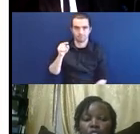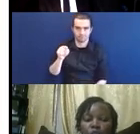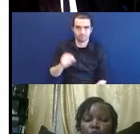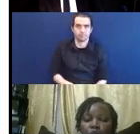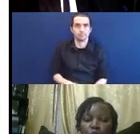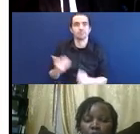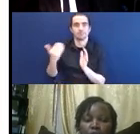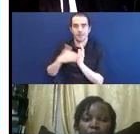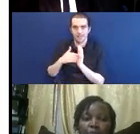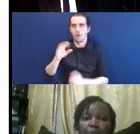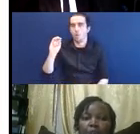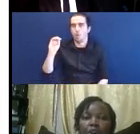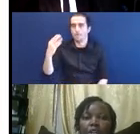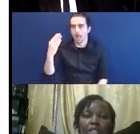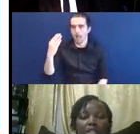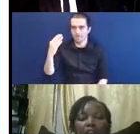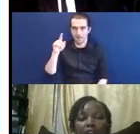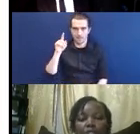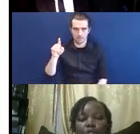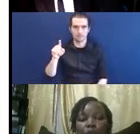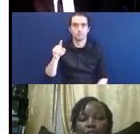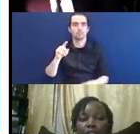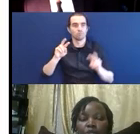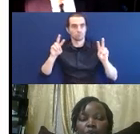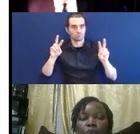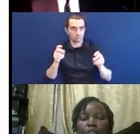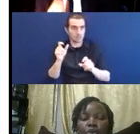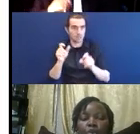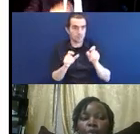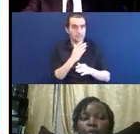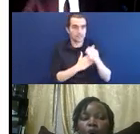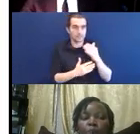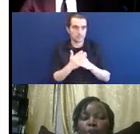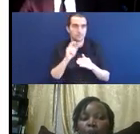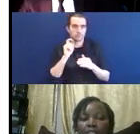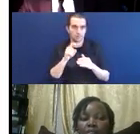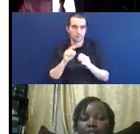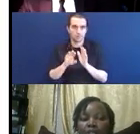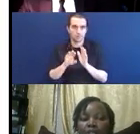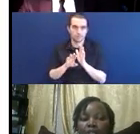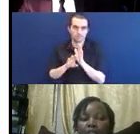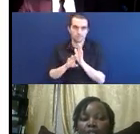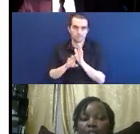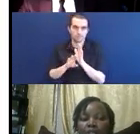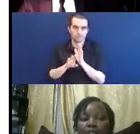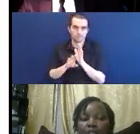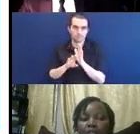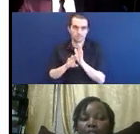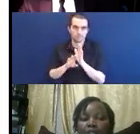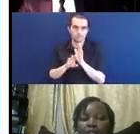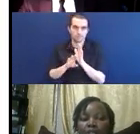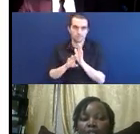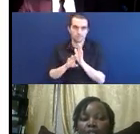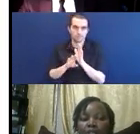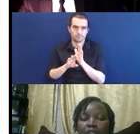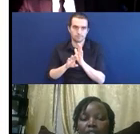which they choose to live. All this show us that we need to be more proactive as